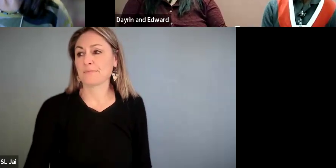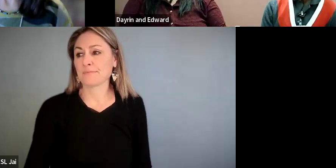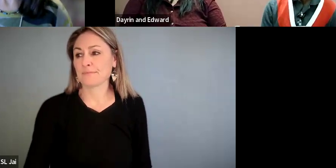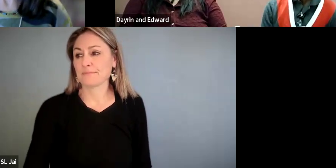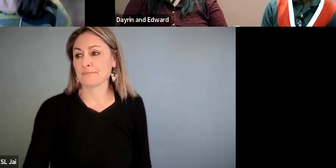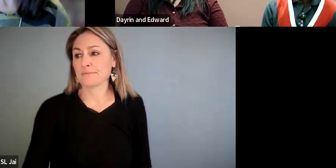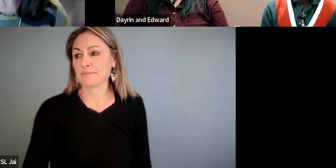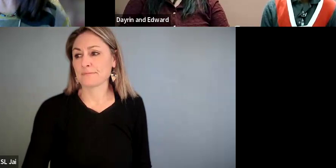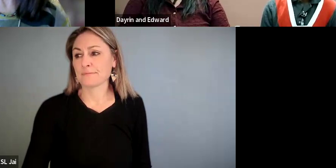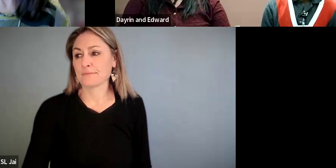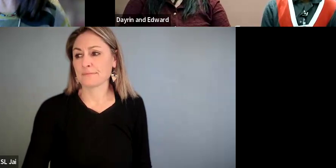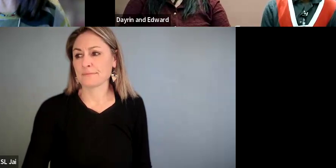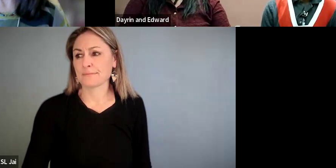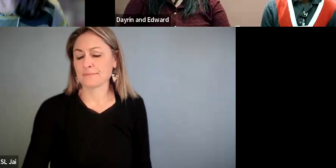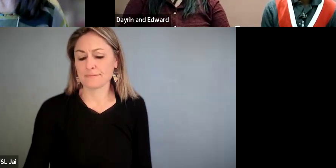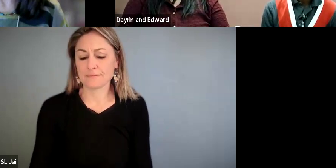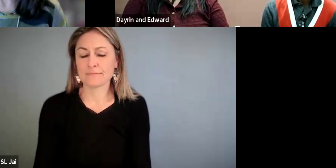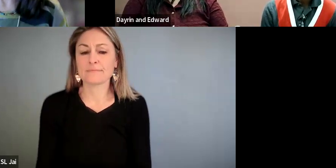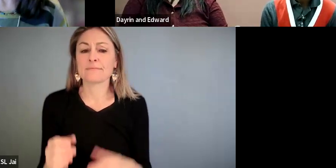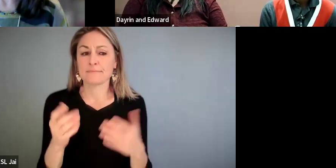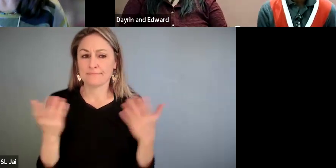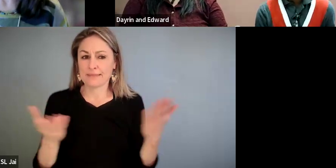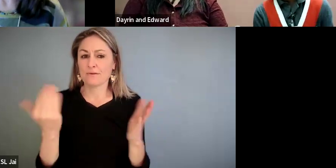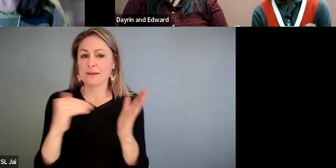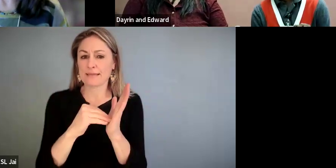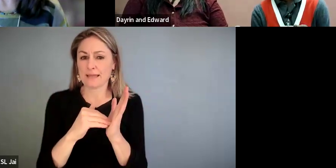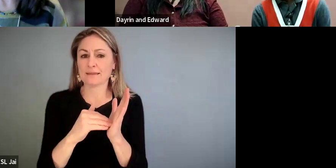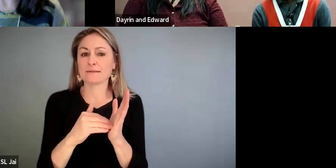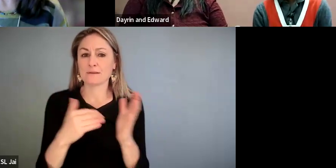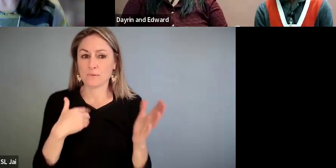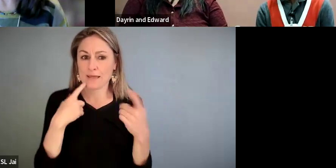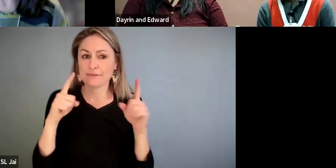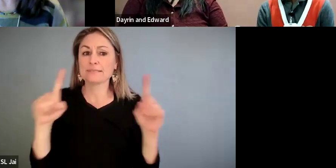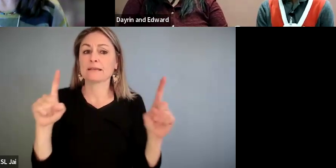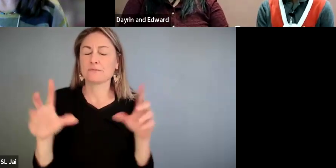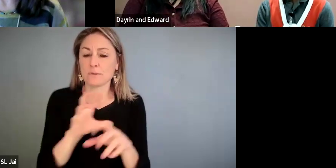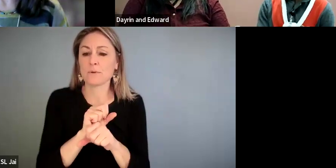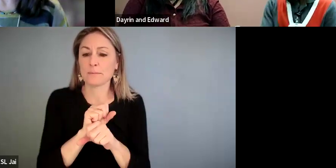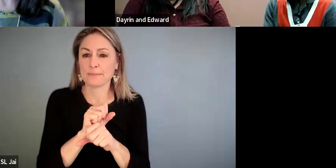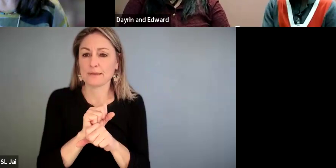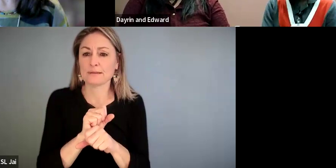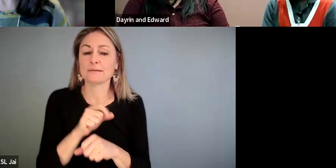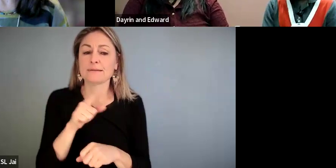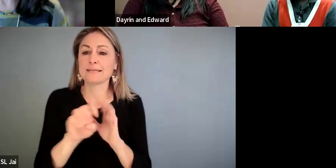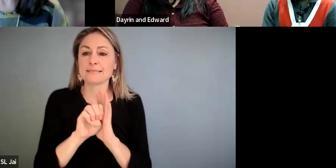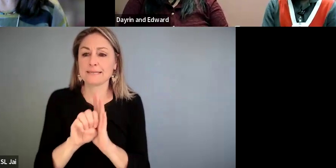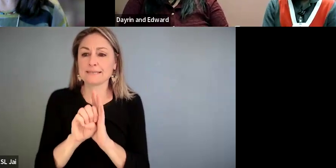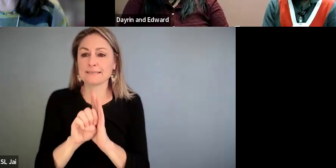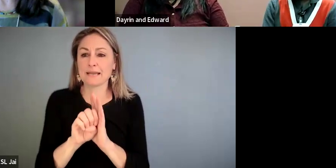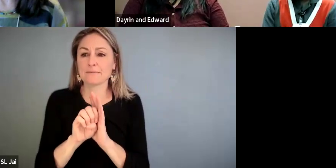Next. Next. So here again, we have a success appointment. This is an example